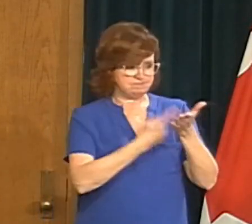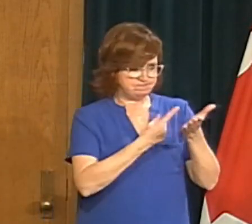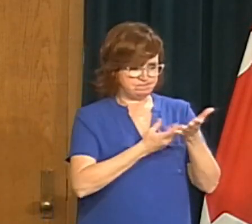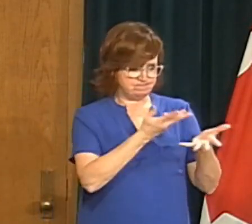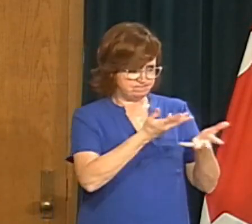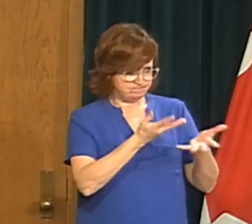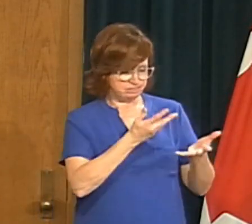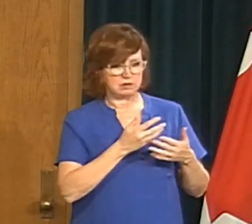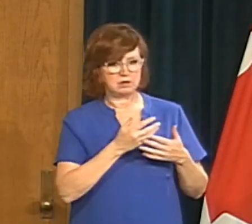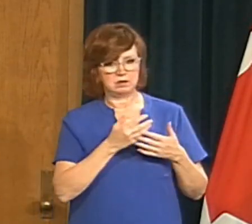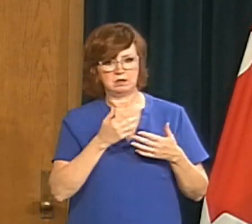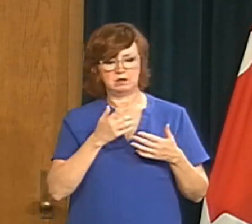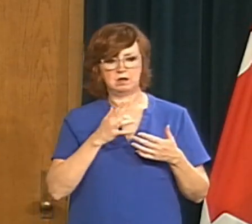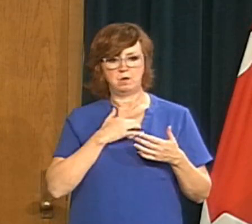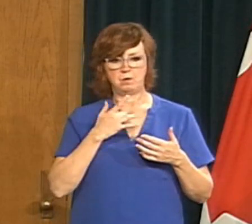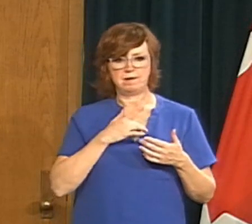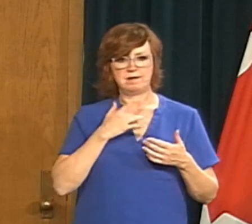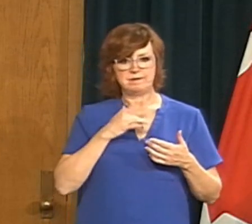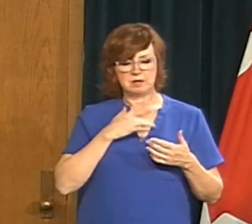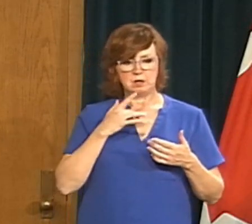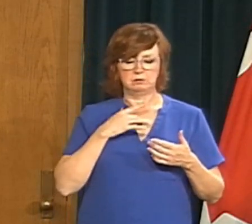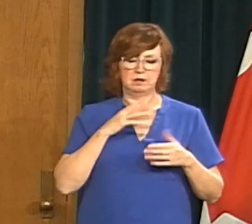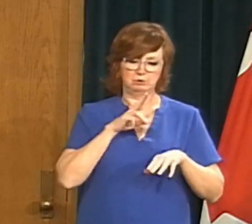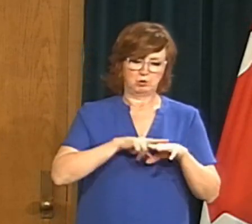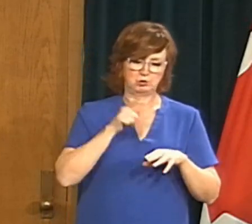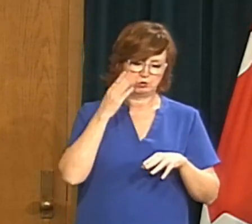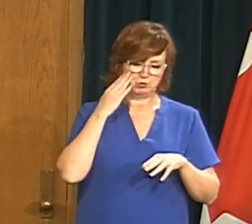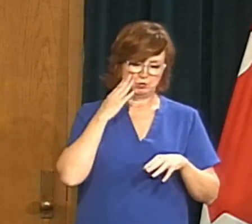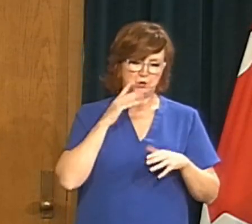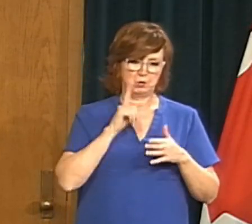we likely know for the most part what they're about, as there is